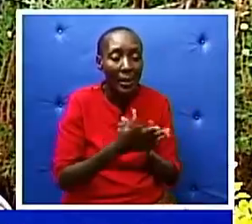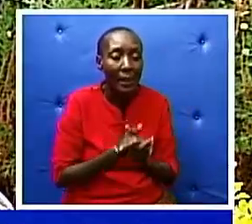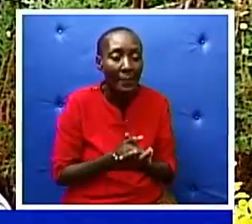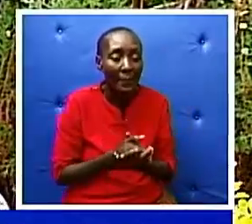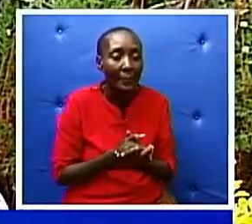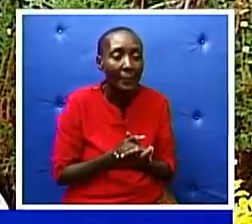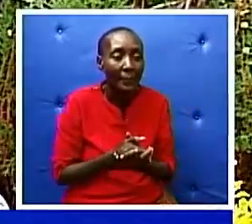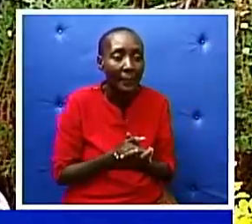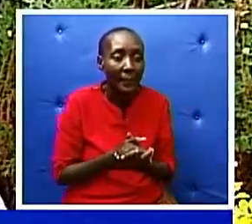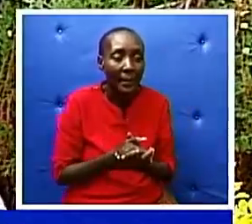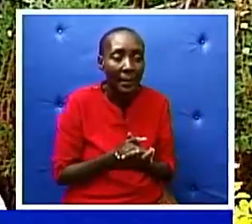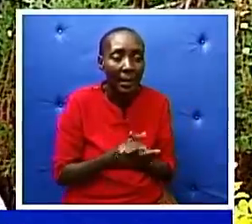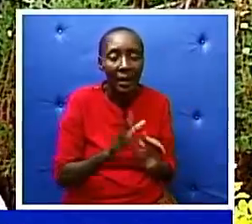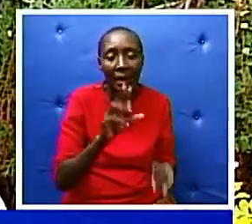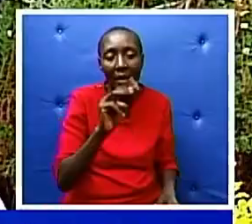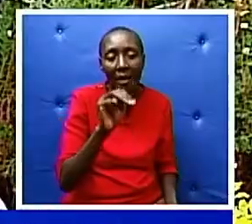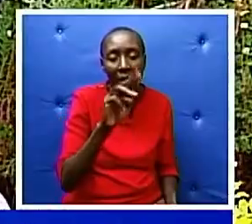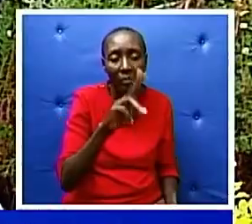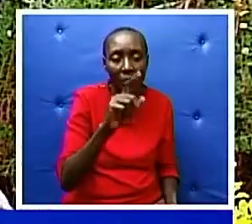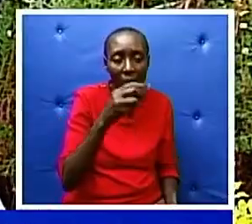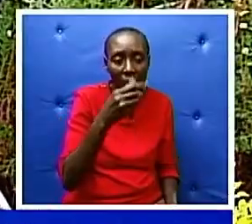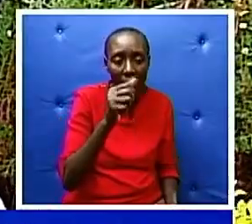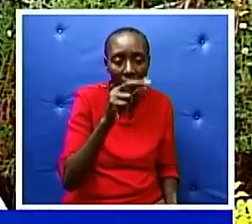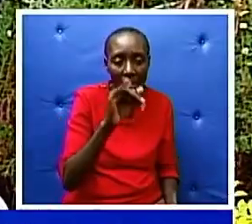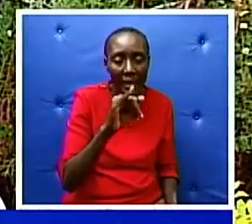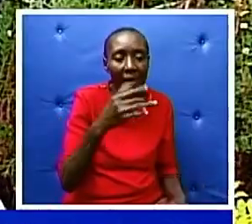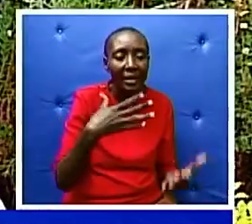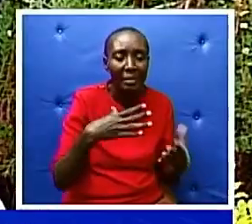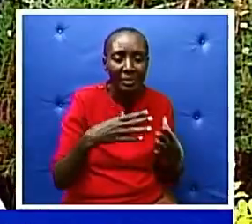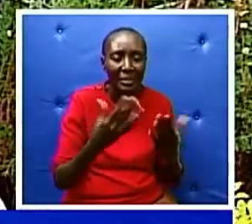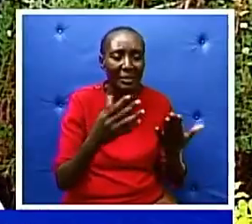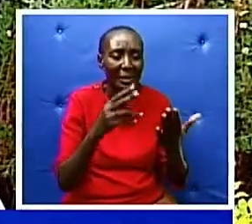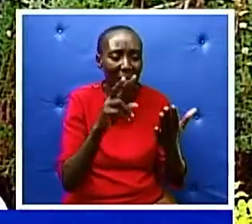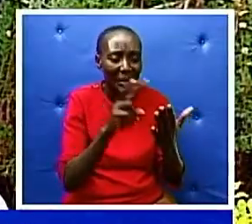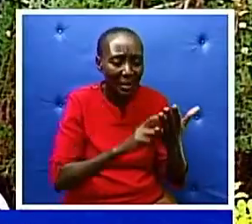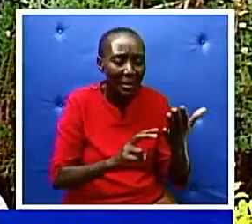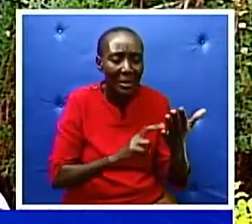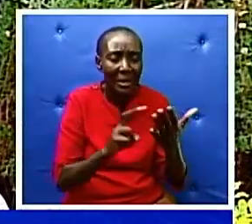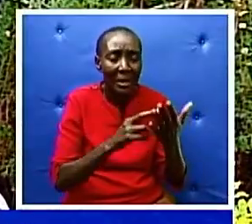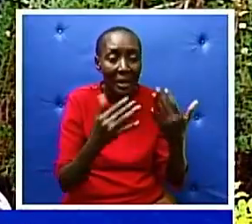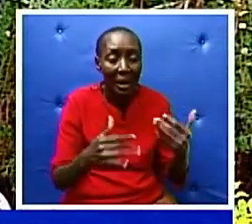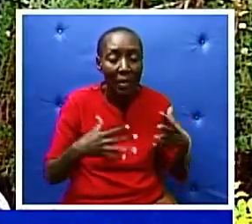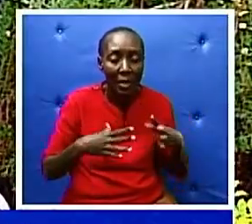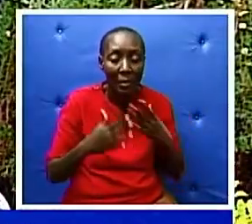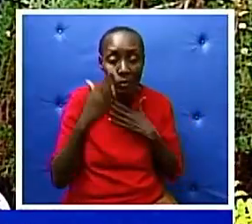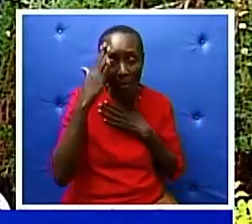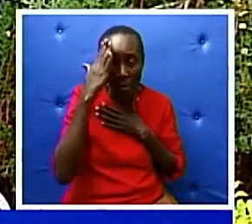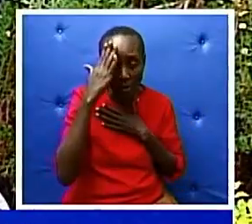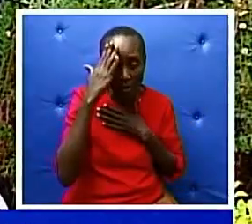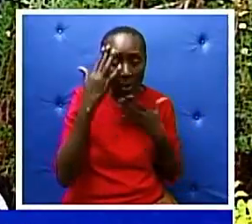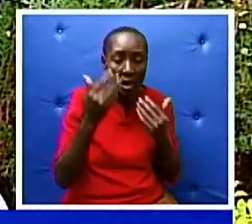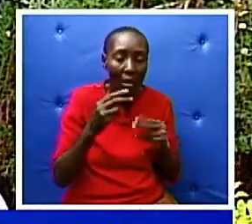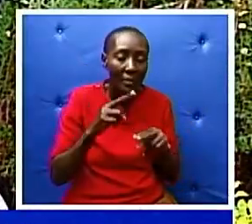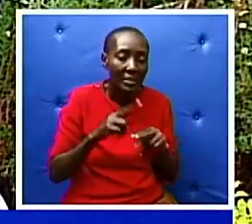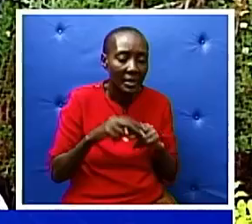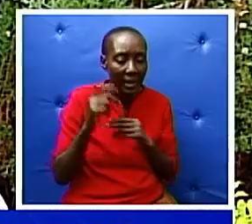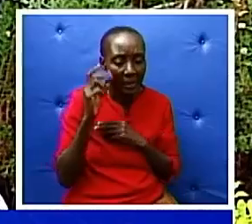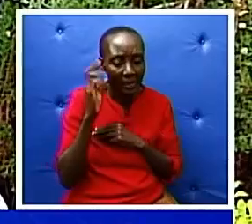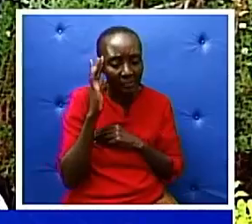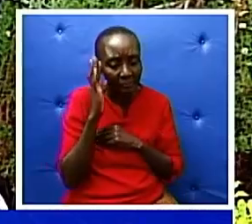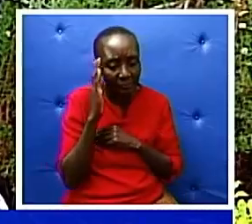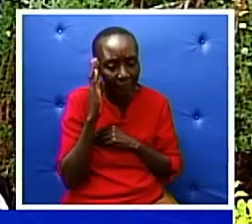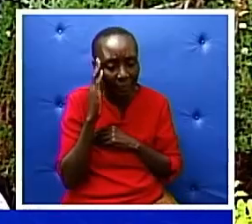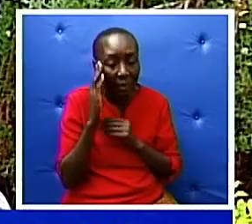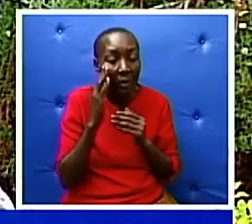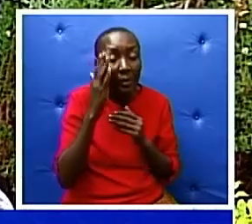that Mutahi kept on reading turned into people we know. Now you would sit and think, okay, I know someone so and